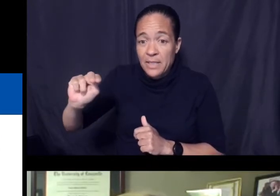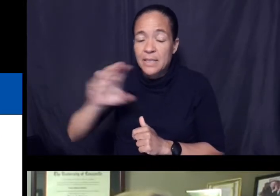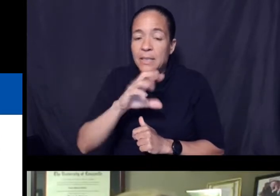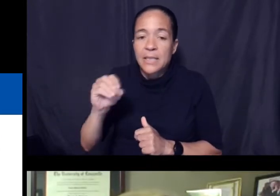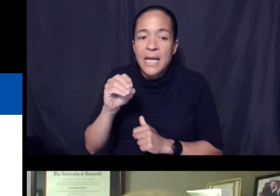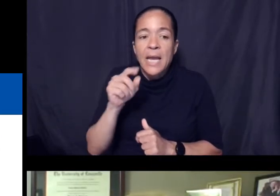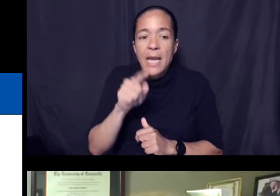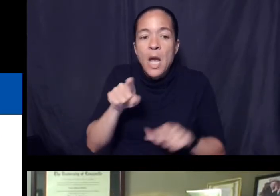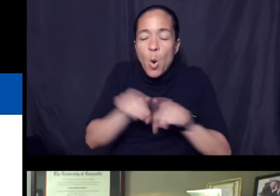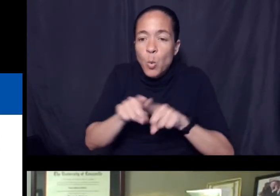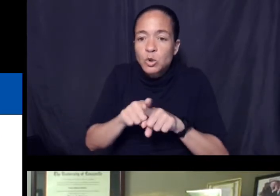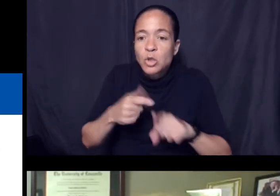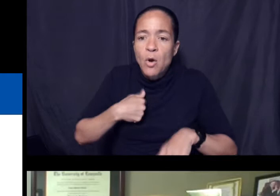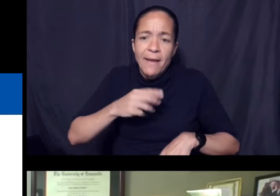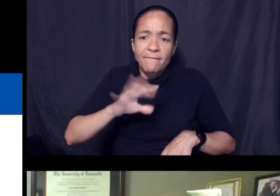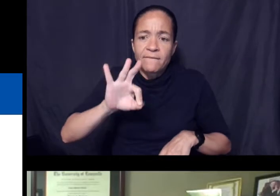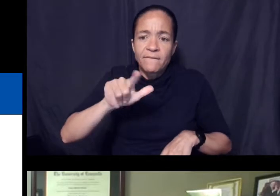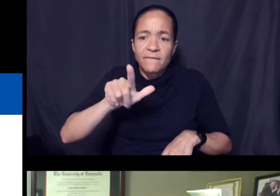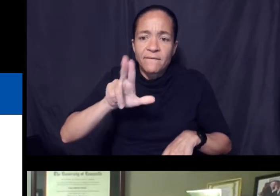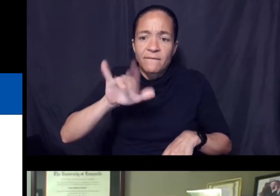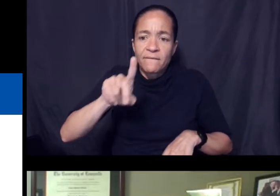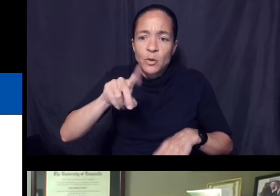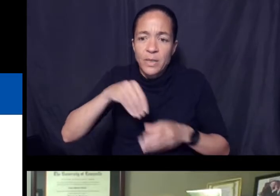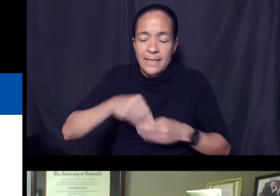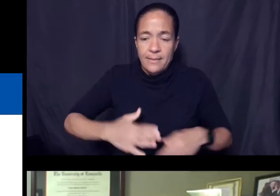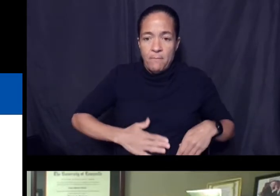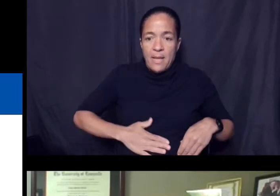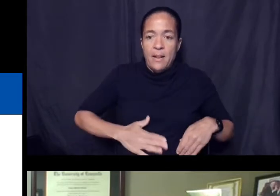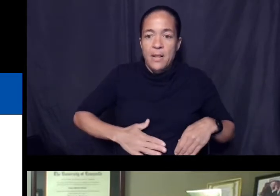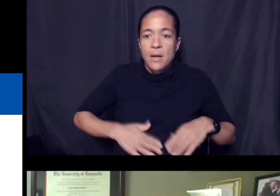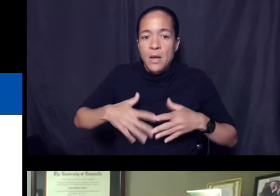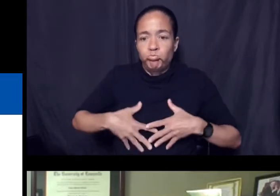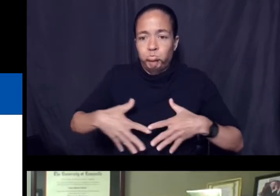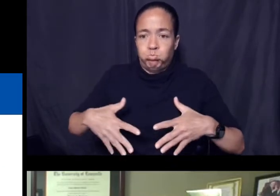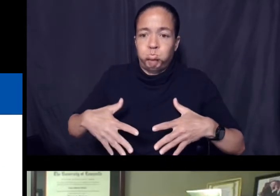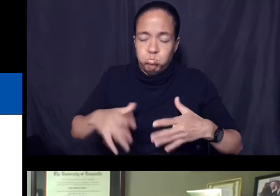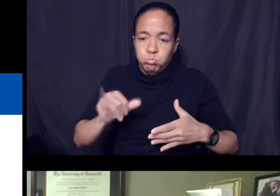to as ascites or fluid in the belly, and so these are other symptoms of CMV.